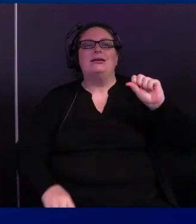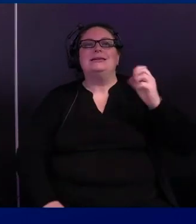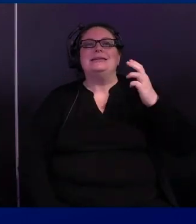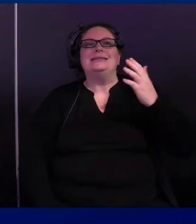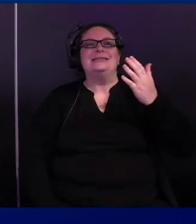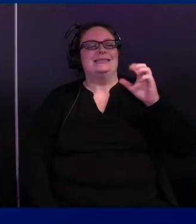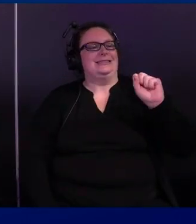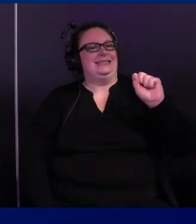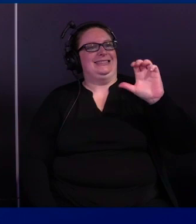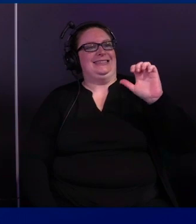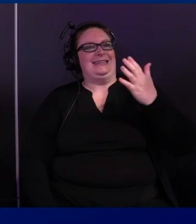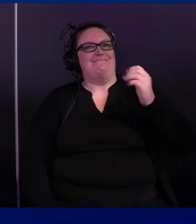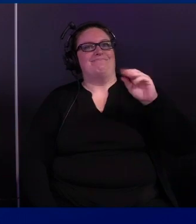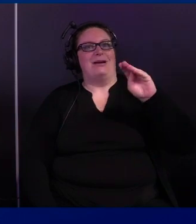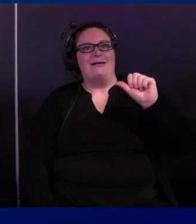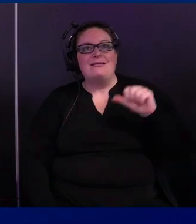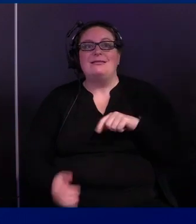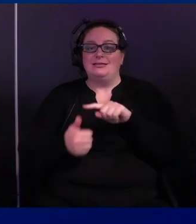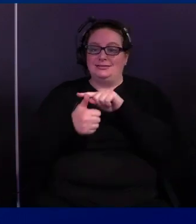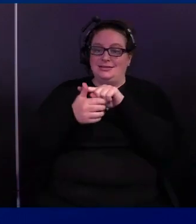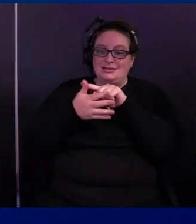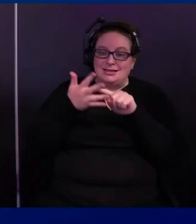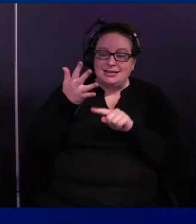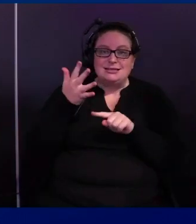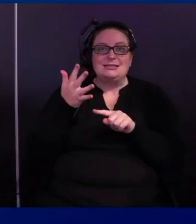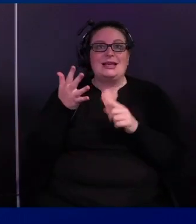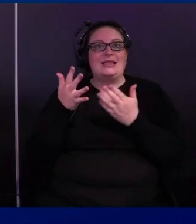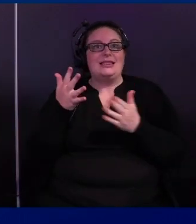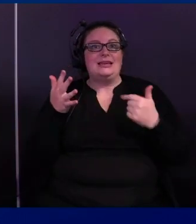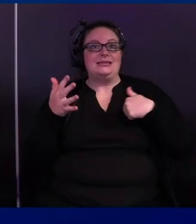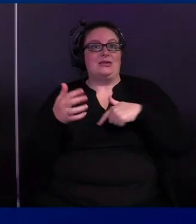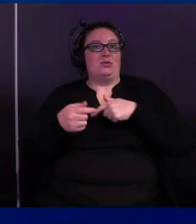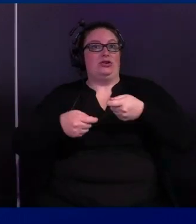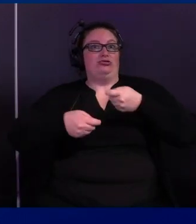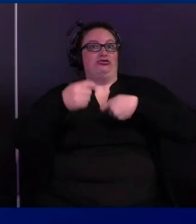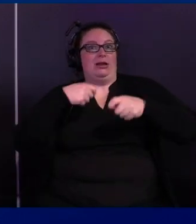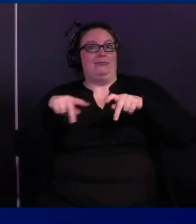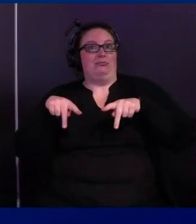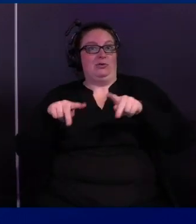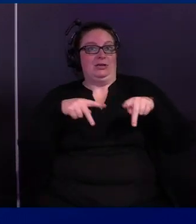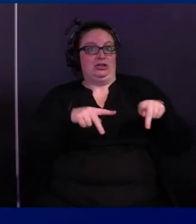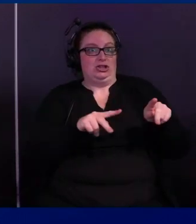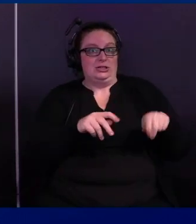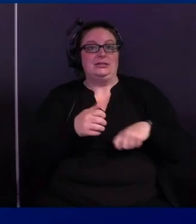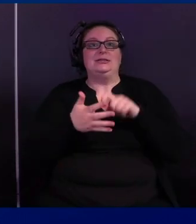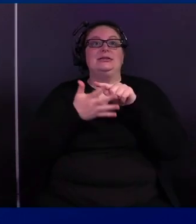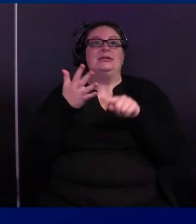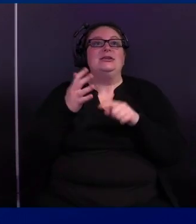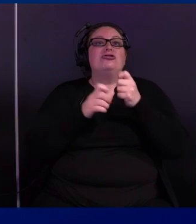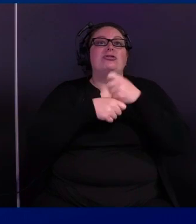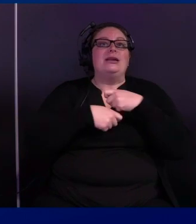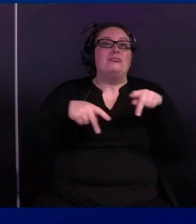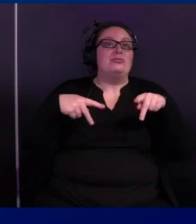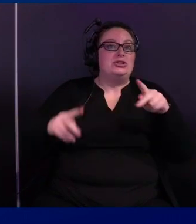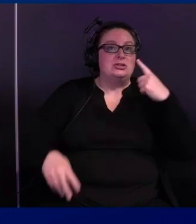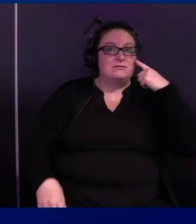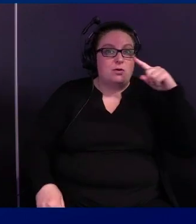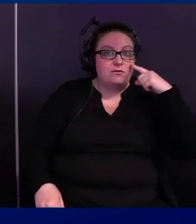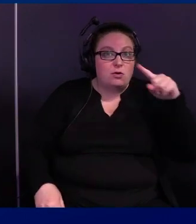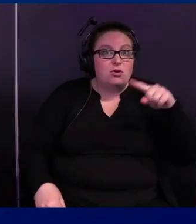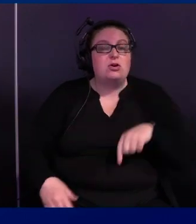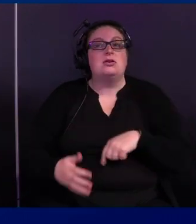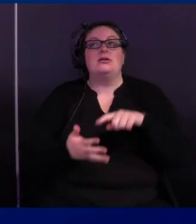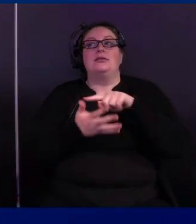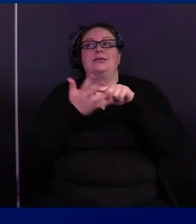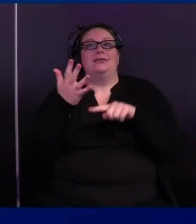actually captured, okay, these are the entities that we're creating permissions on. These are the entities that we're creating permissions for. These are the